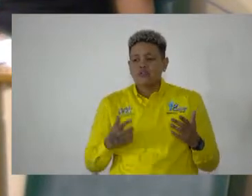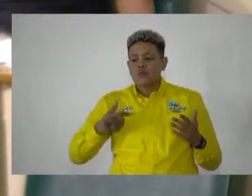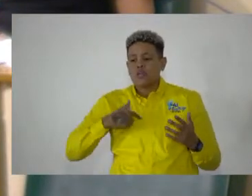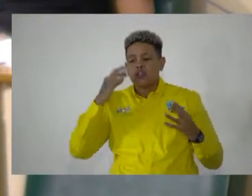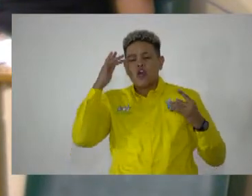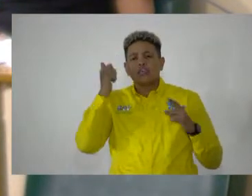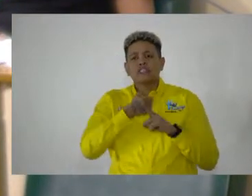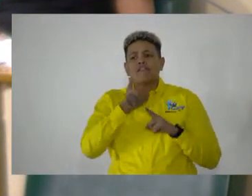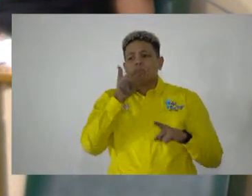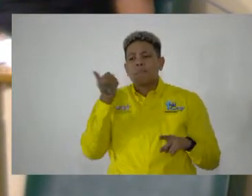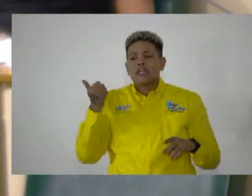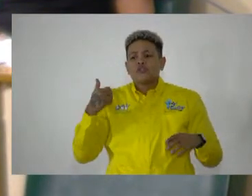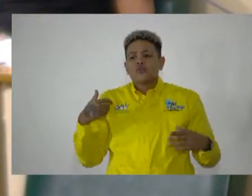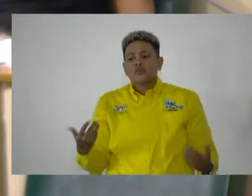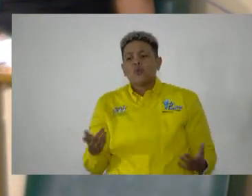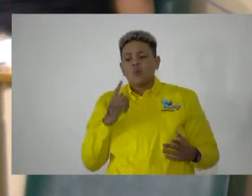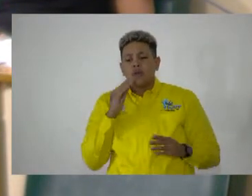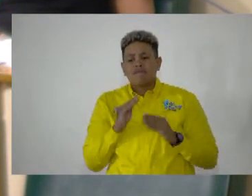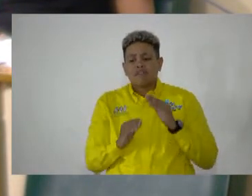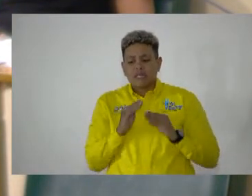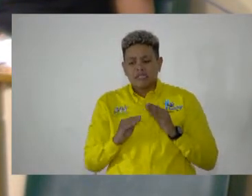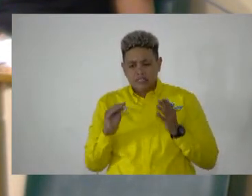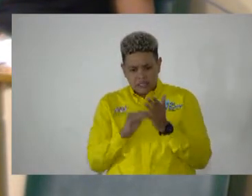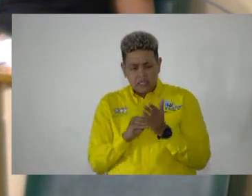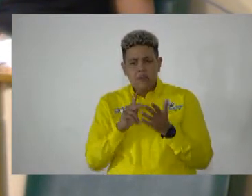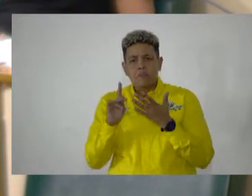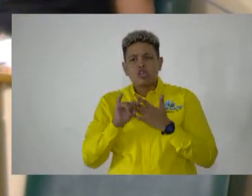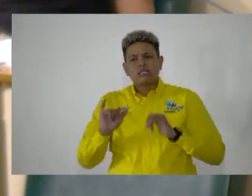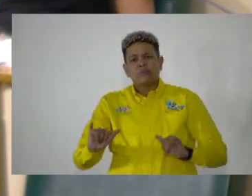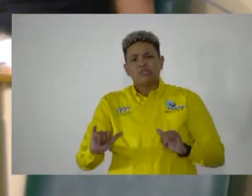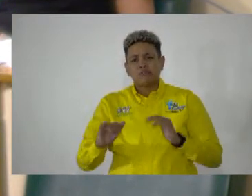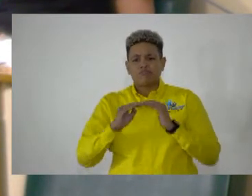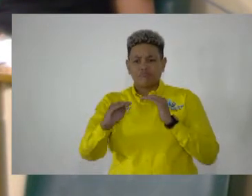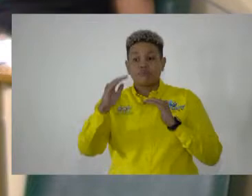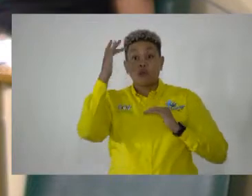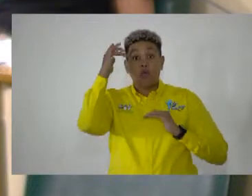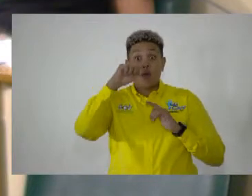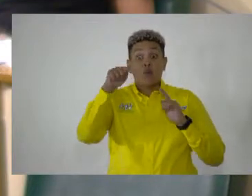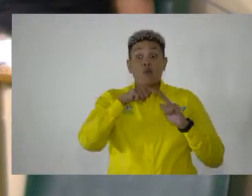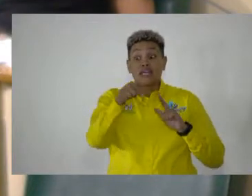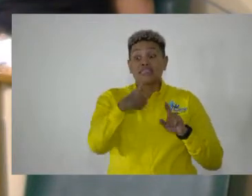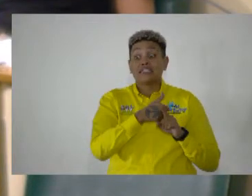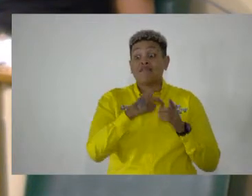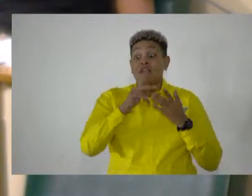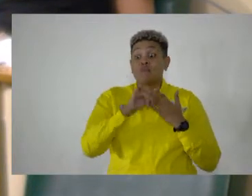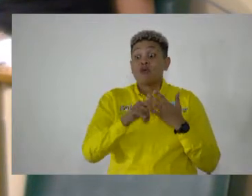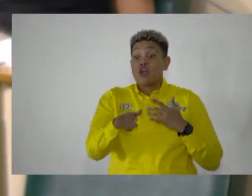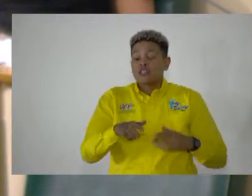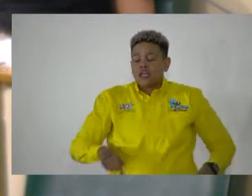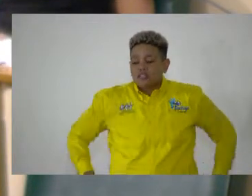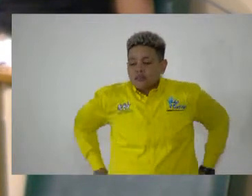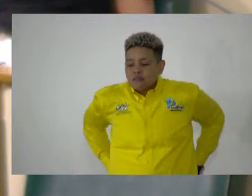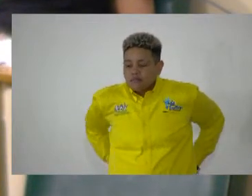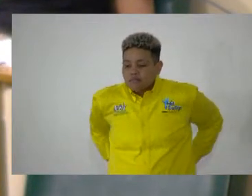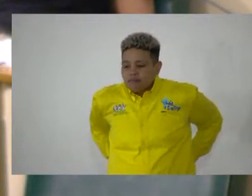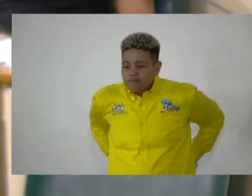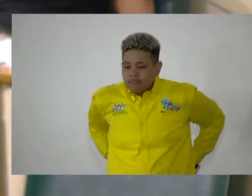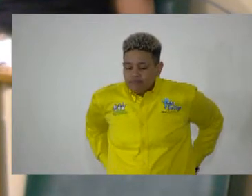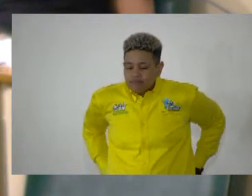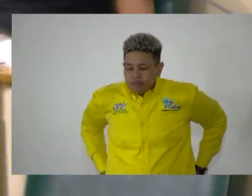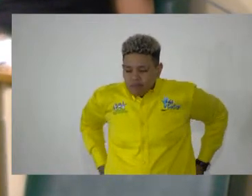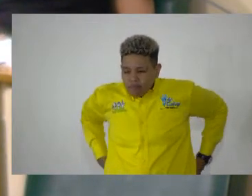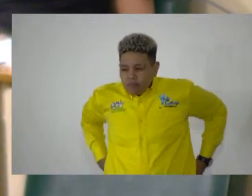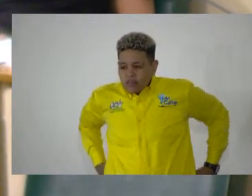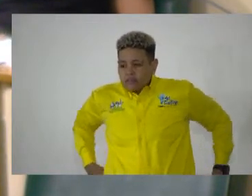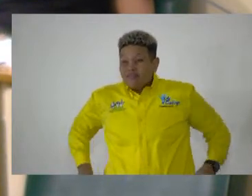thought it best to fix the project, because when the project types